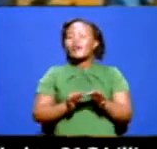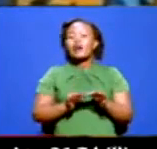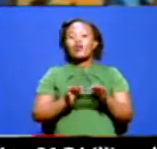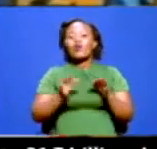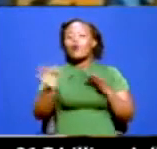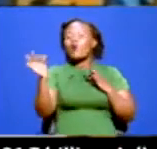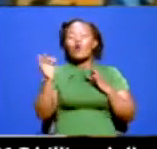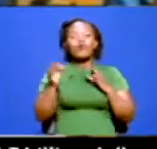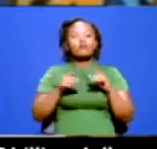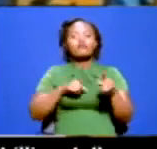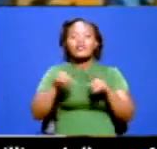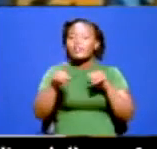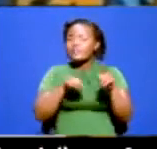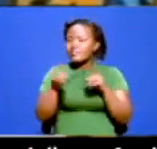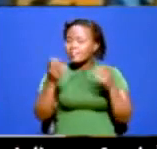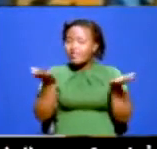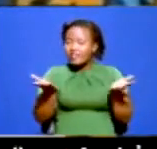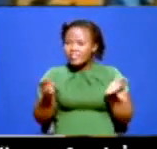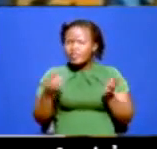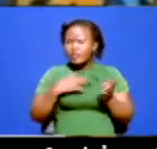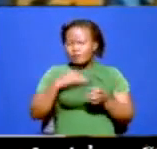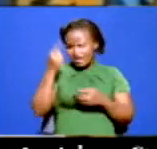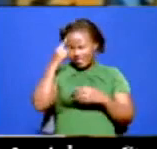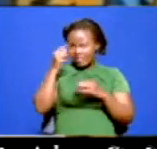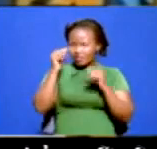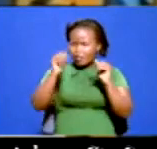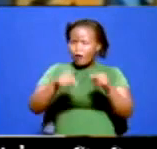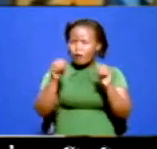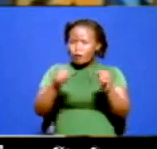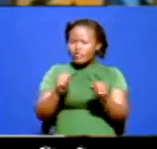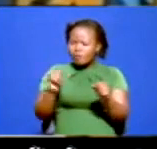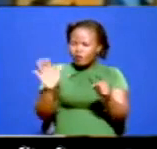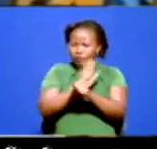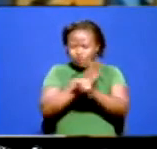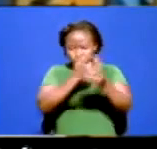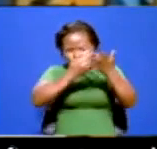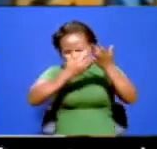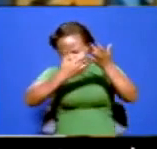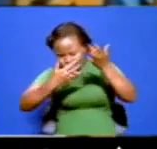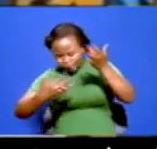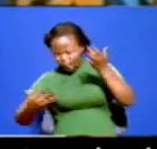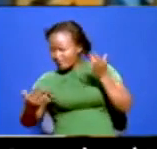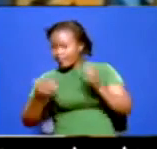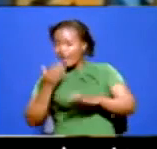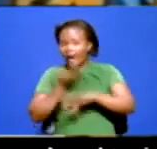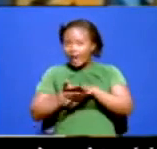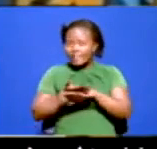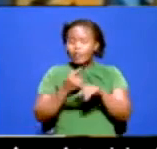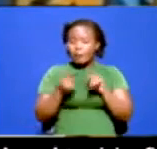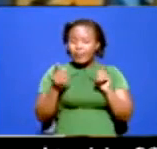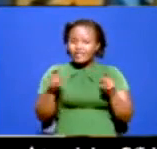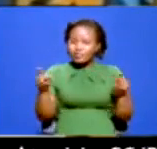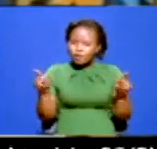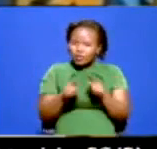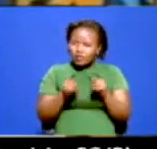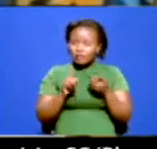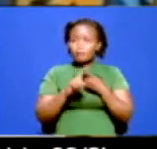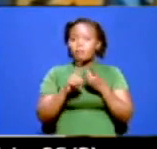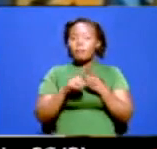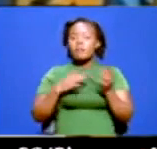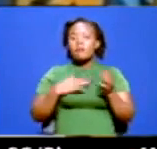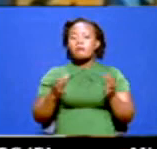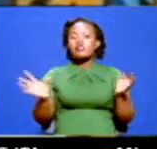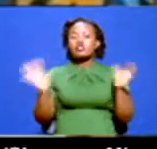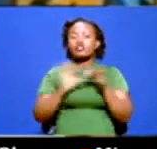to cover it in a single interview, but I think I can shorten it. Joining the Kenyan Defense Forces